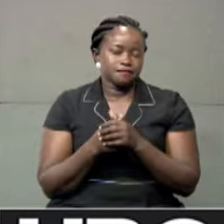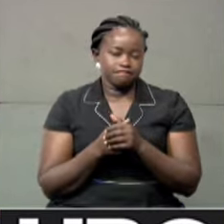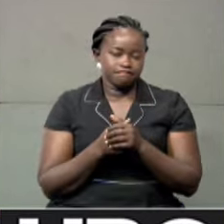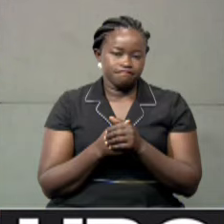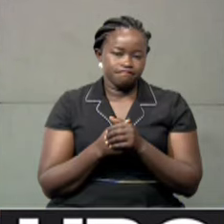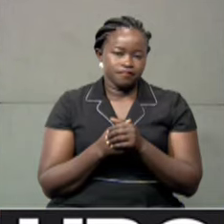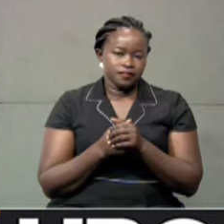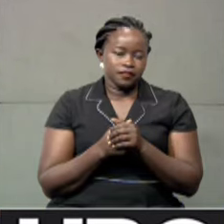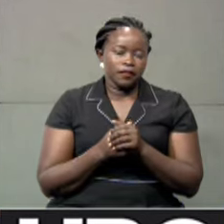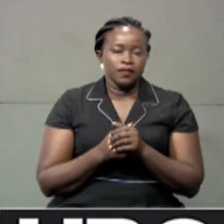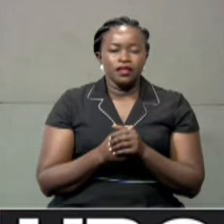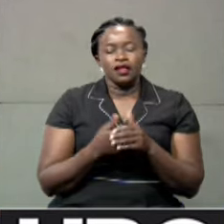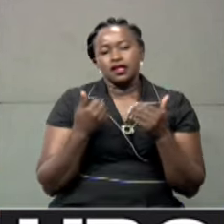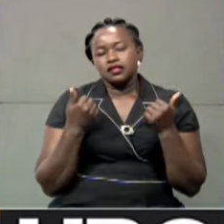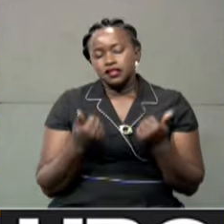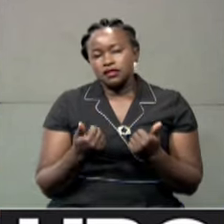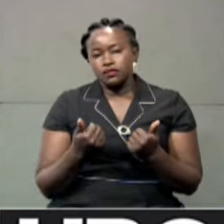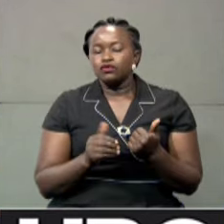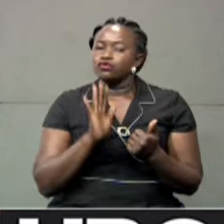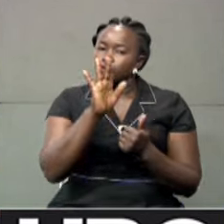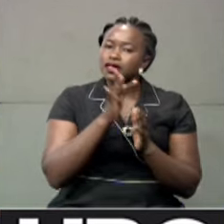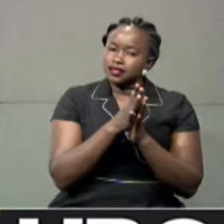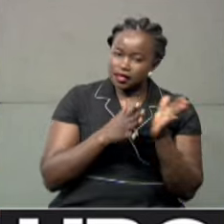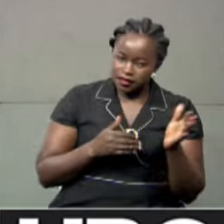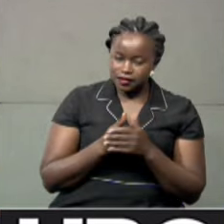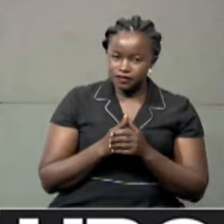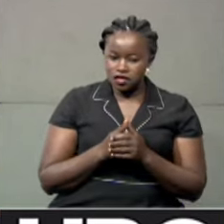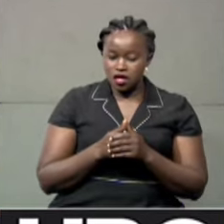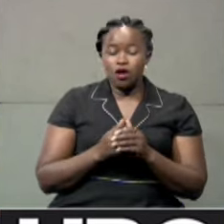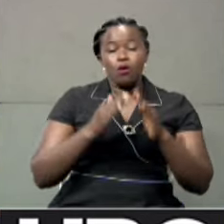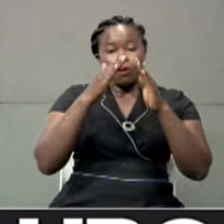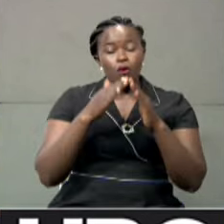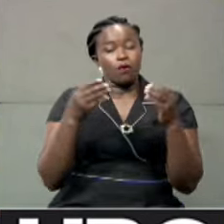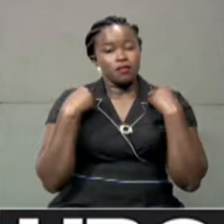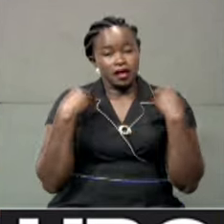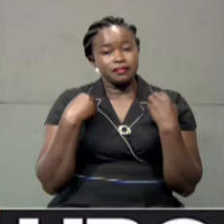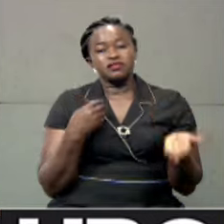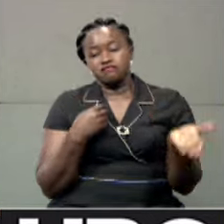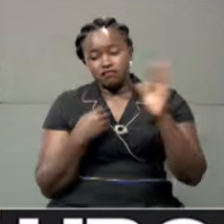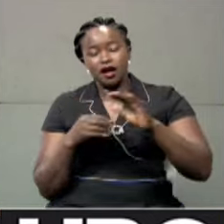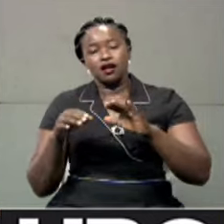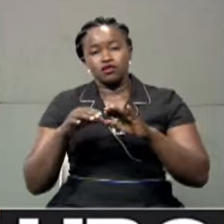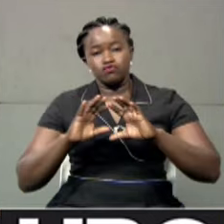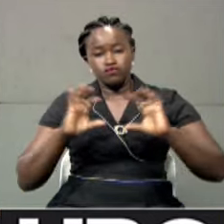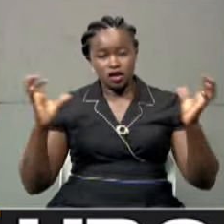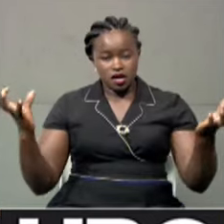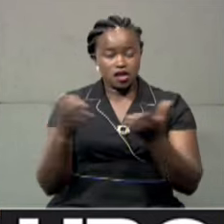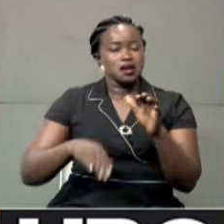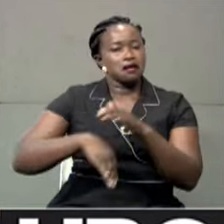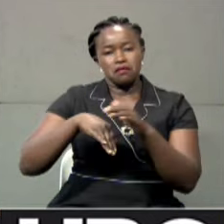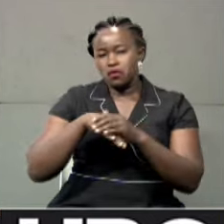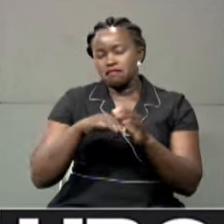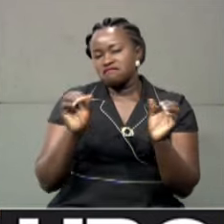Your Excellency, the return of these home games to Nambole wouldn't have been